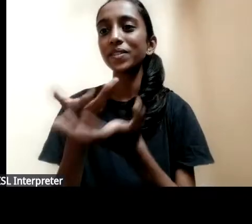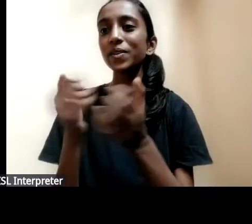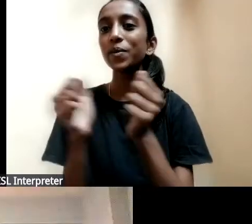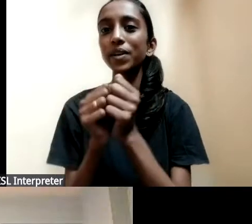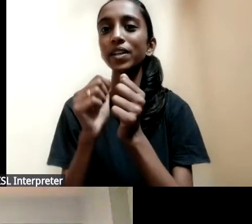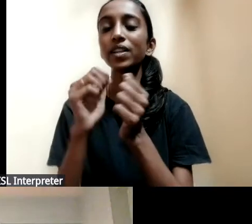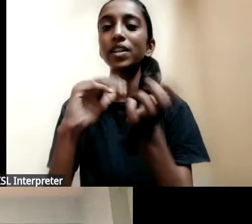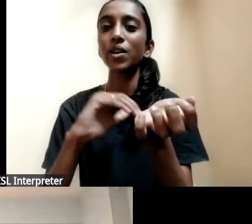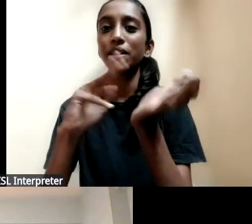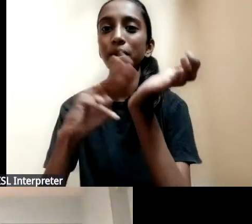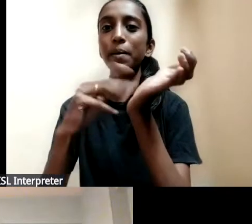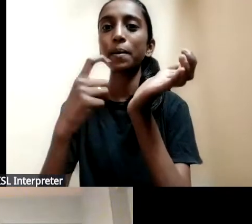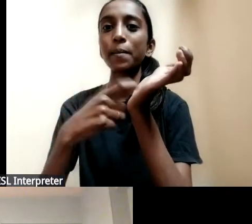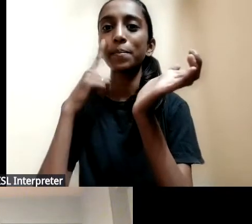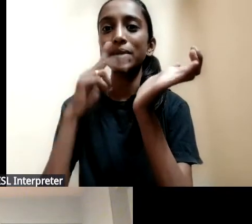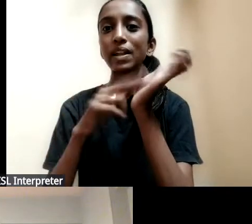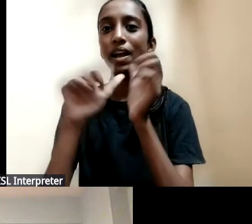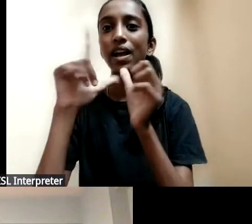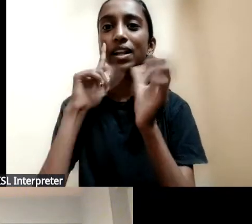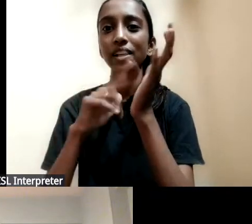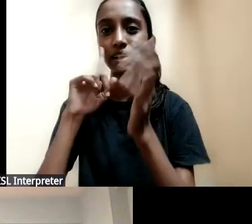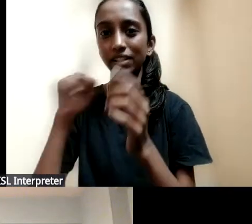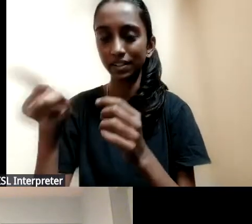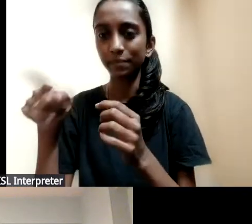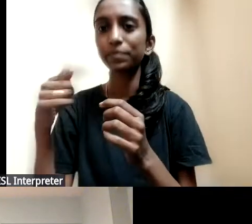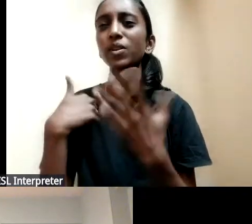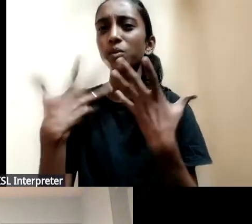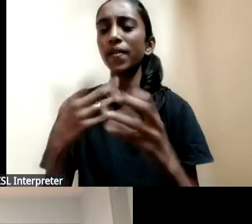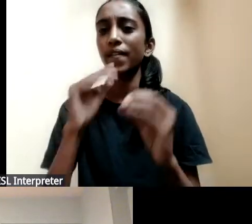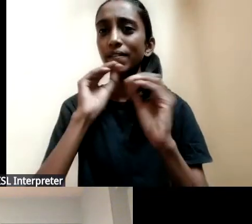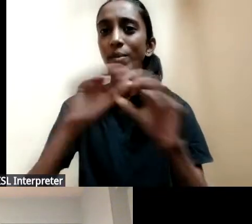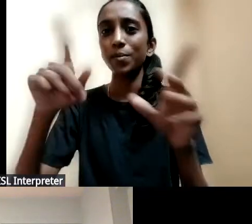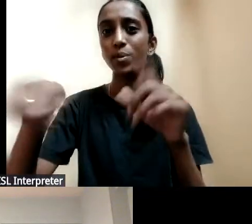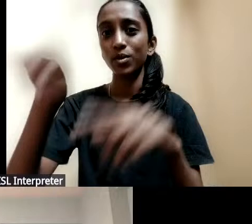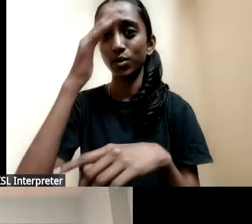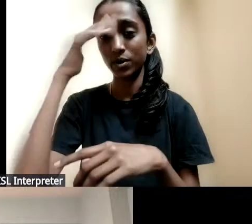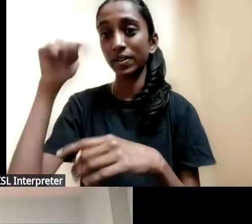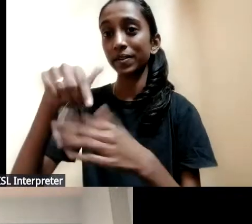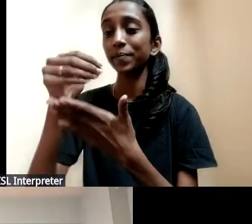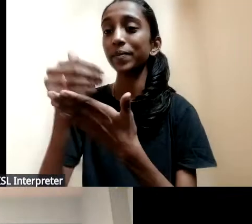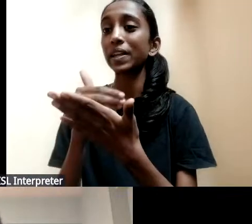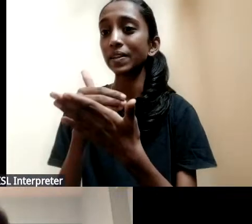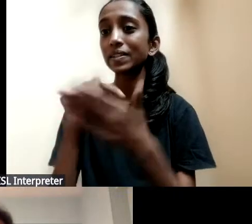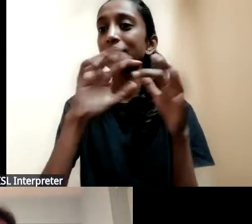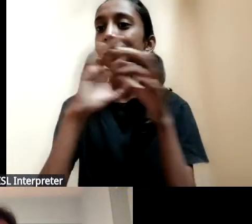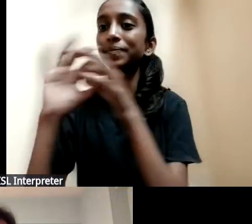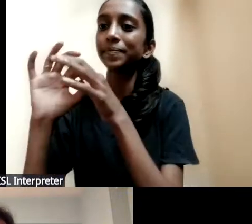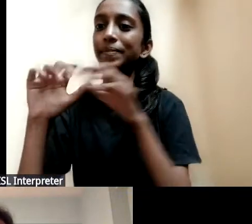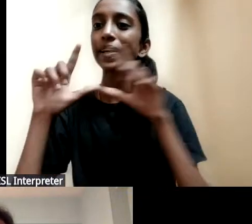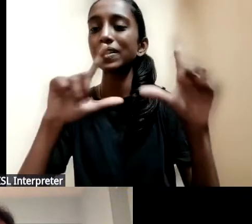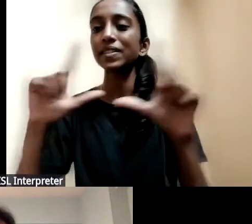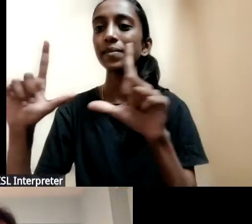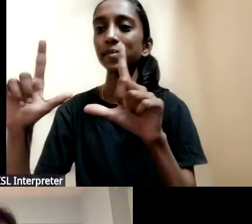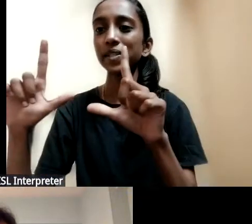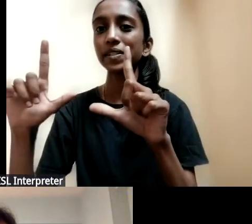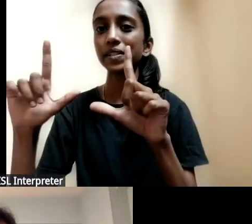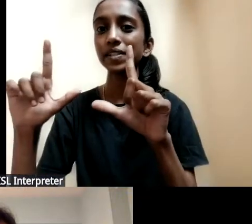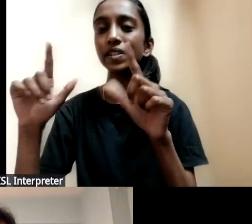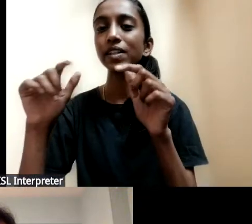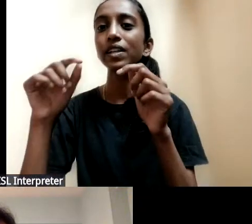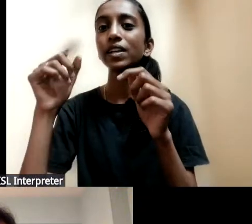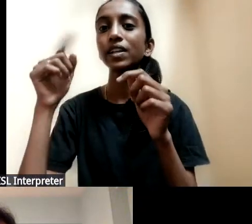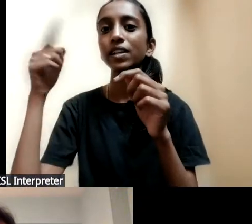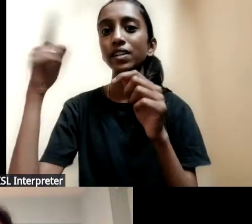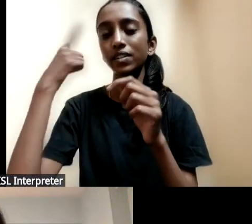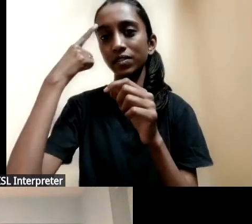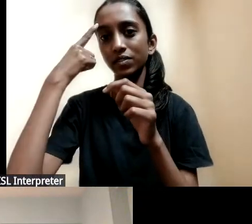Sil. I'd also like to mention that this event is in conjunction with the exhibition titled The Forgotten Souvenir, which